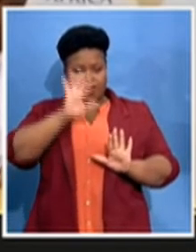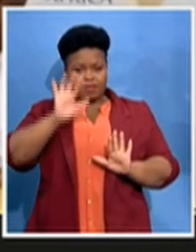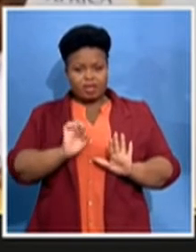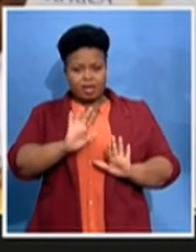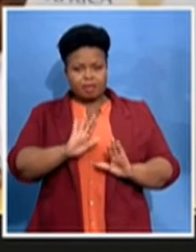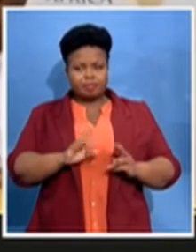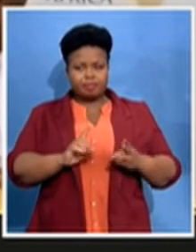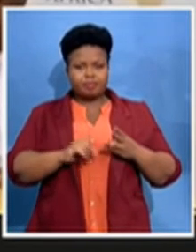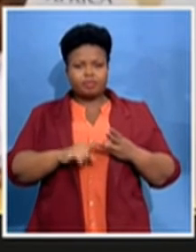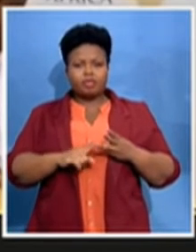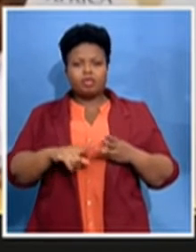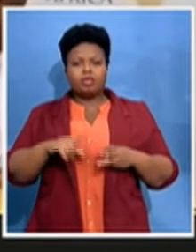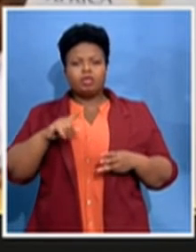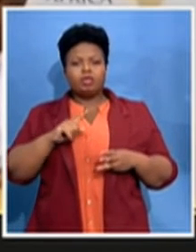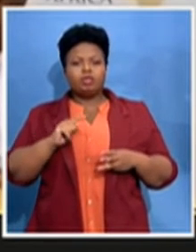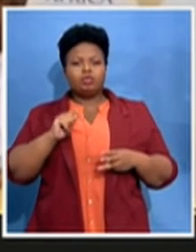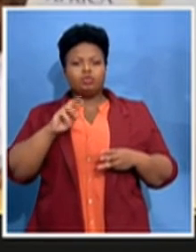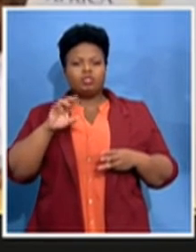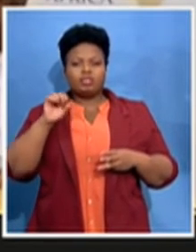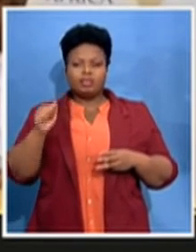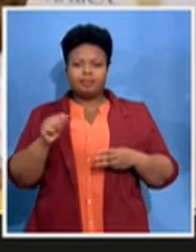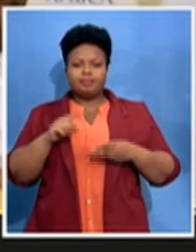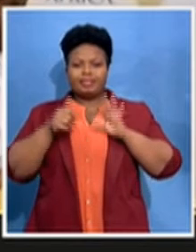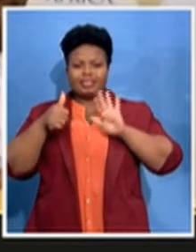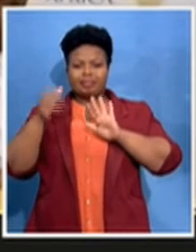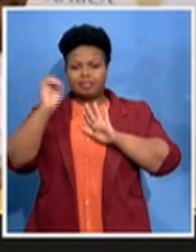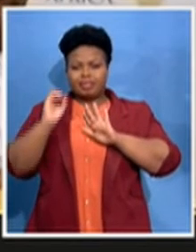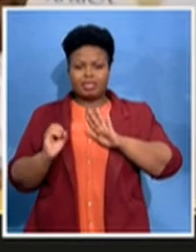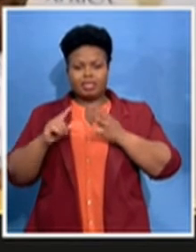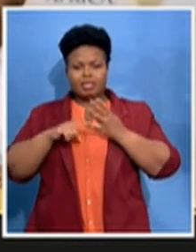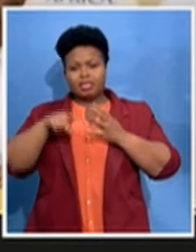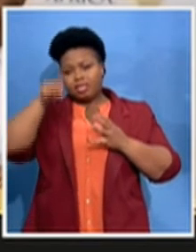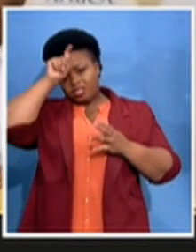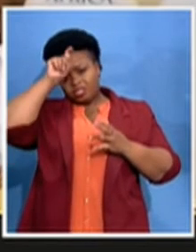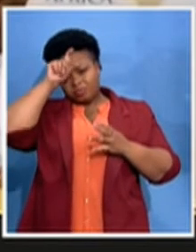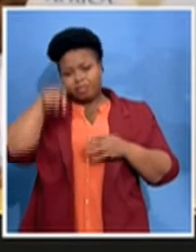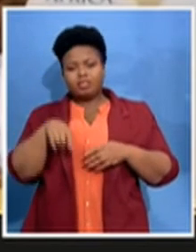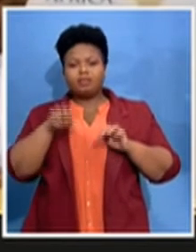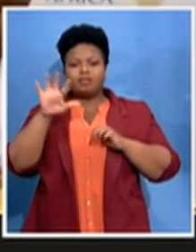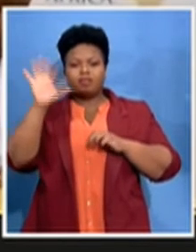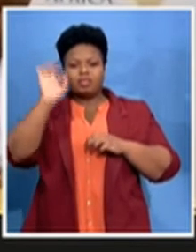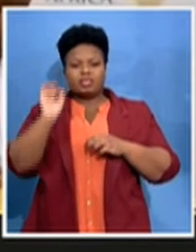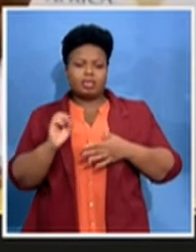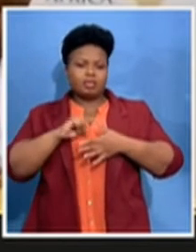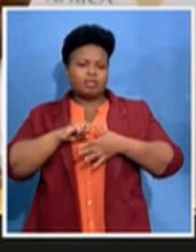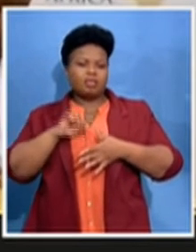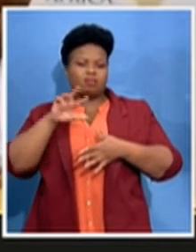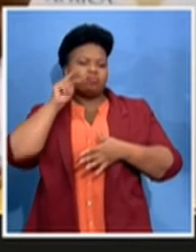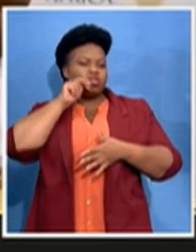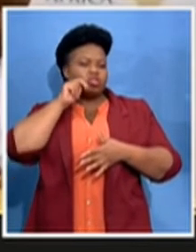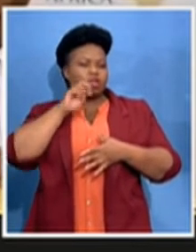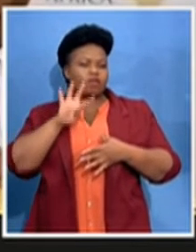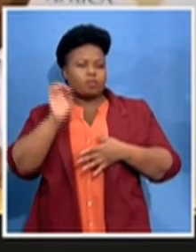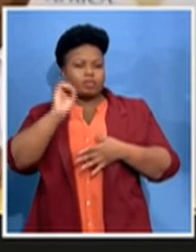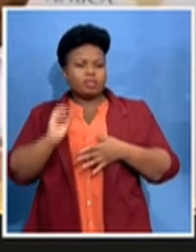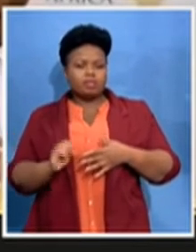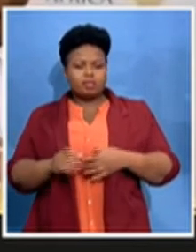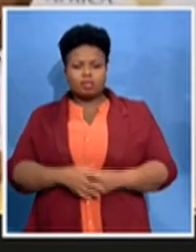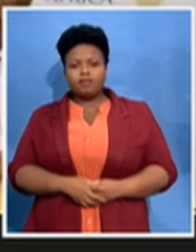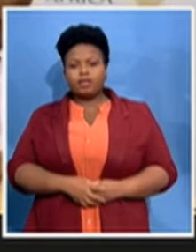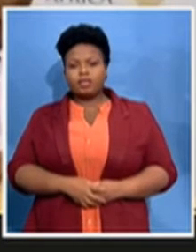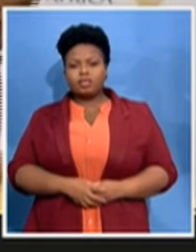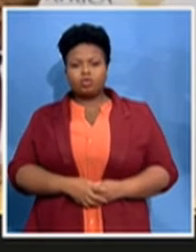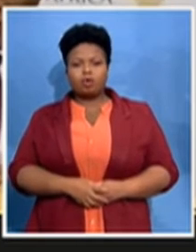6%, Egypt 5%, and Nigeria 4%. The case fatality ratio,